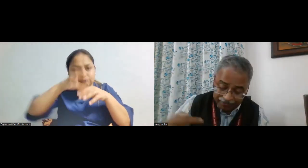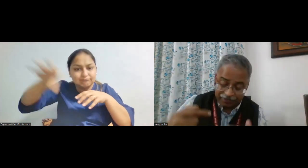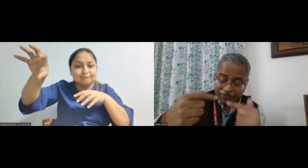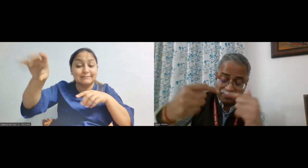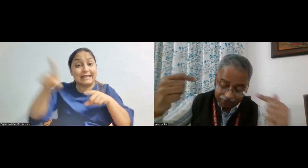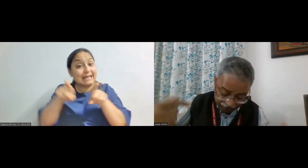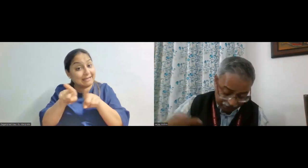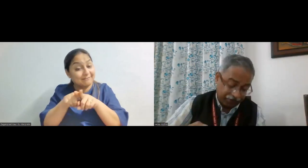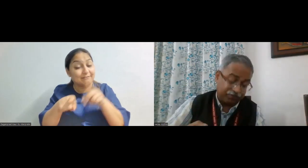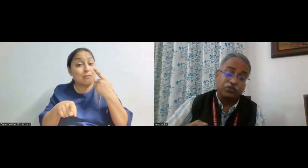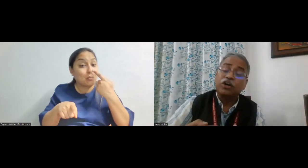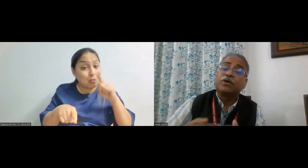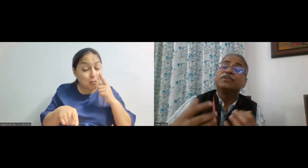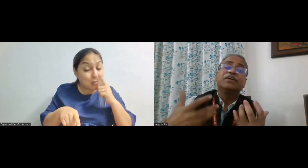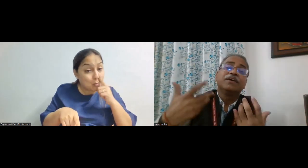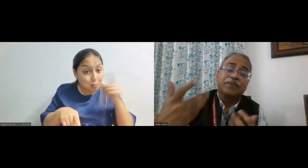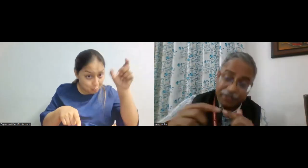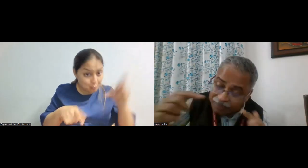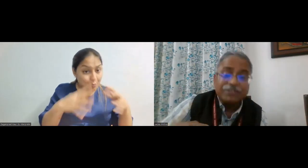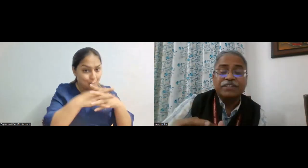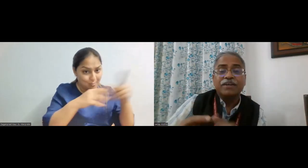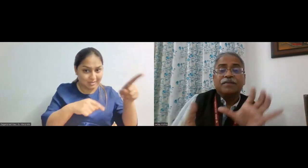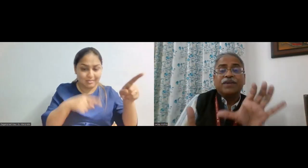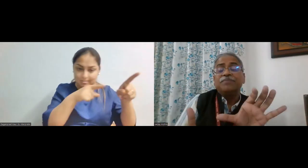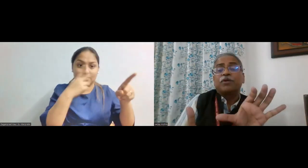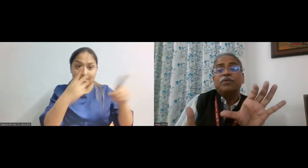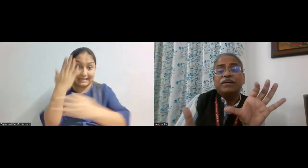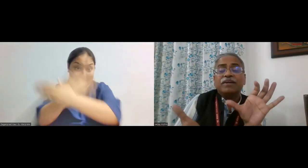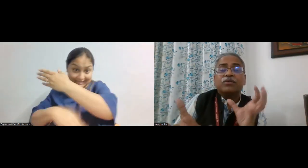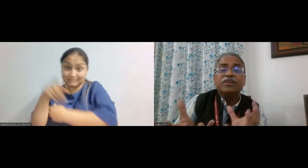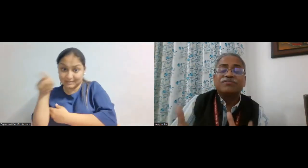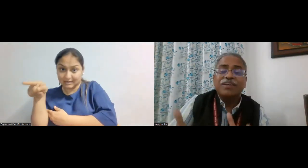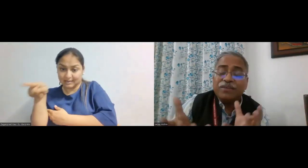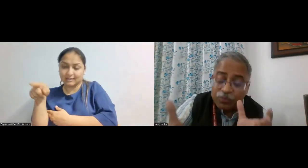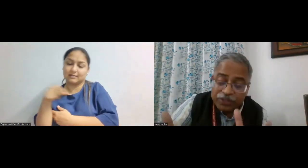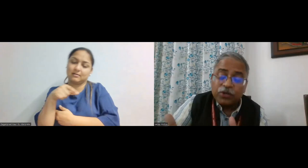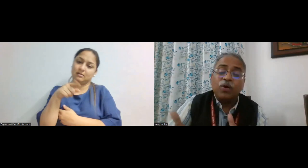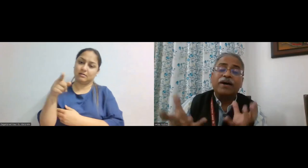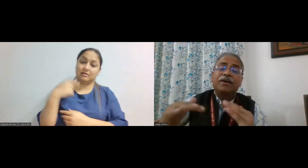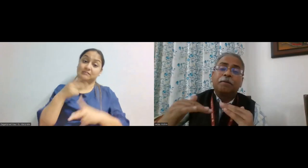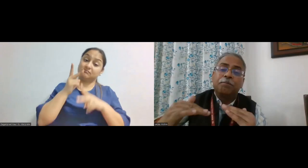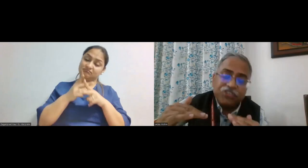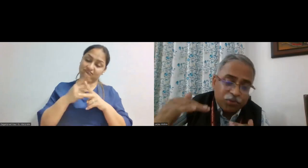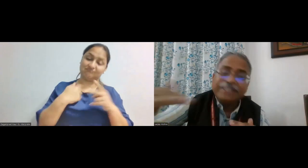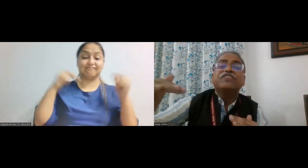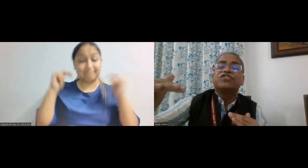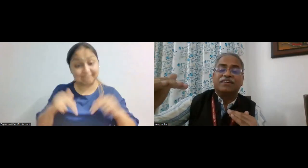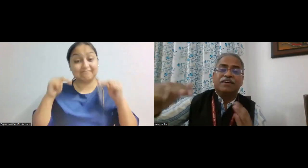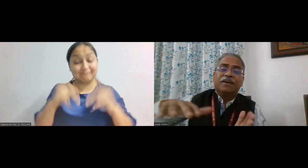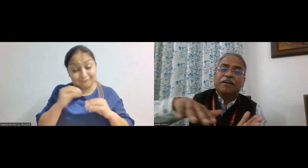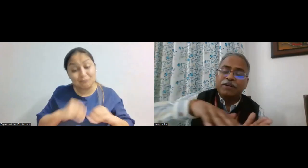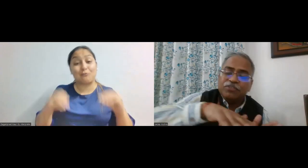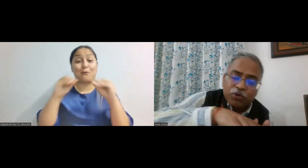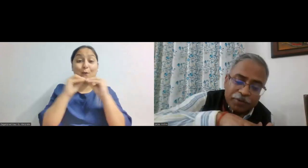go have, if you talk about the disability, then probably we require much more